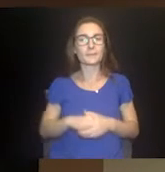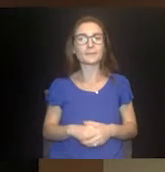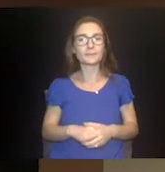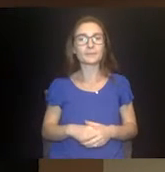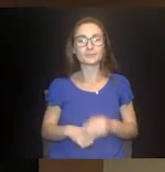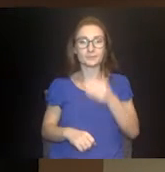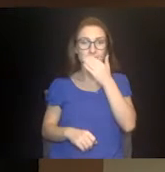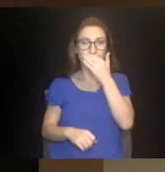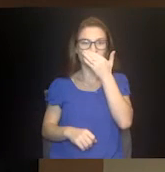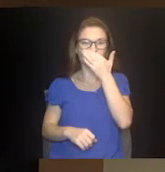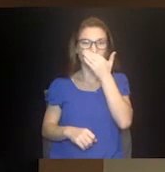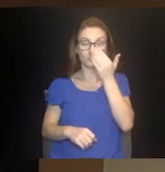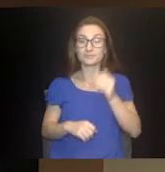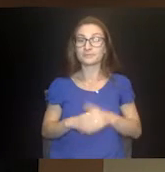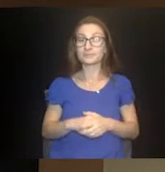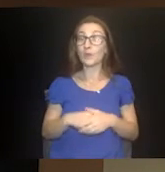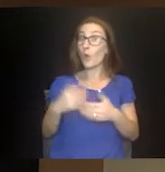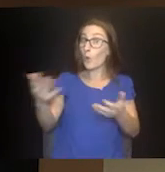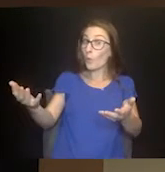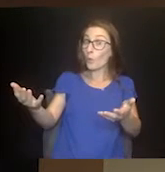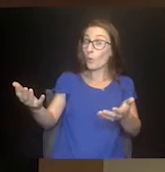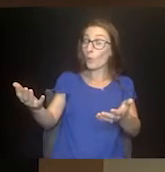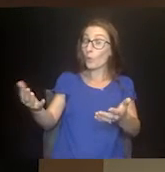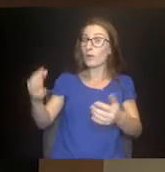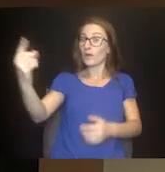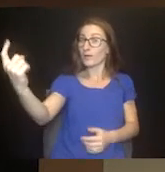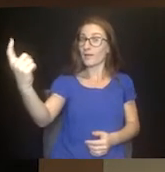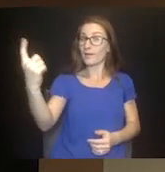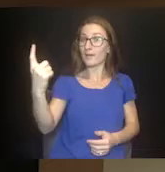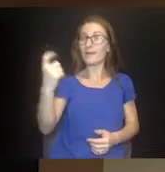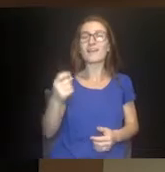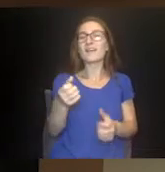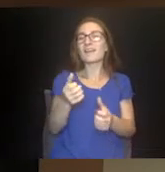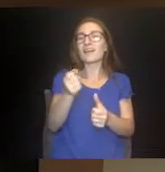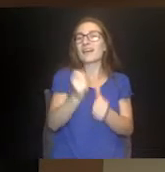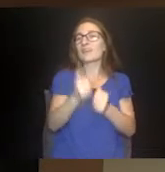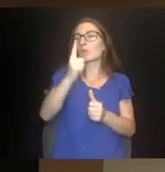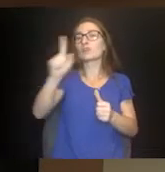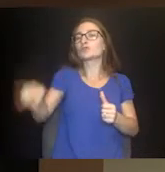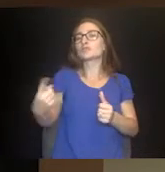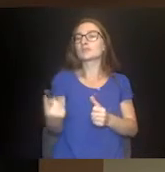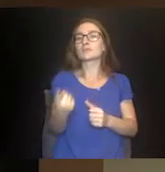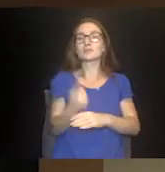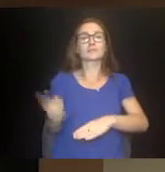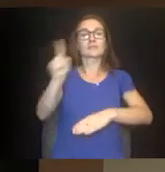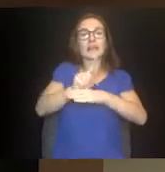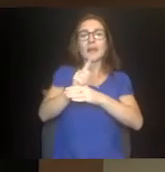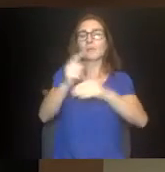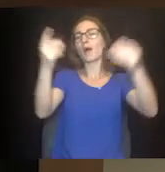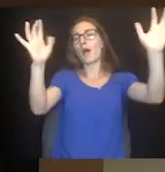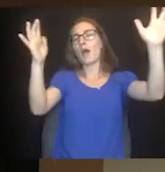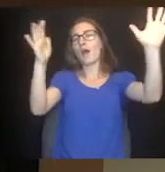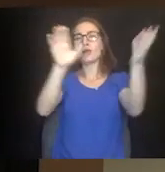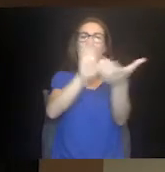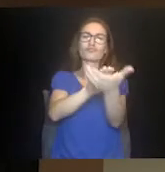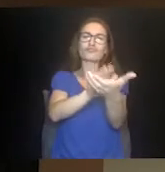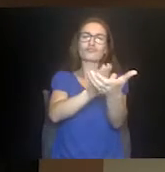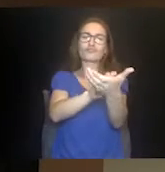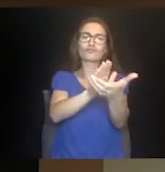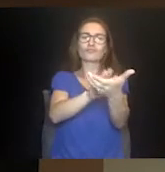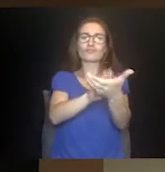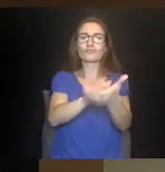Can somebody call Josh? All right. Oh, yes, everybody just stand up if you can and